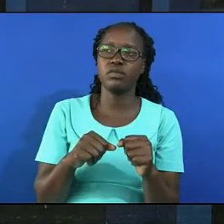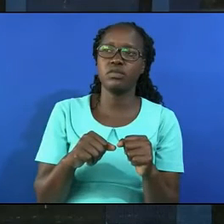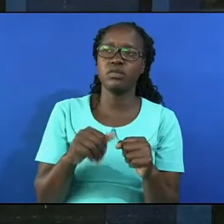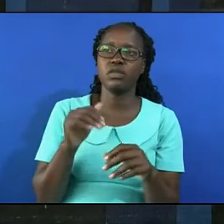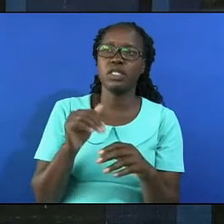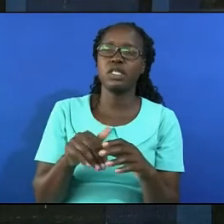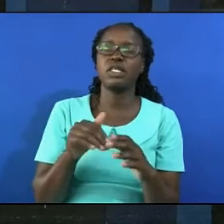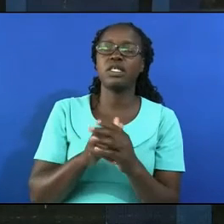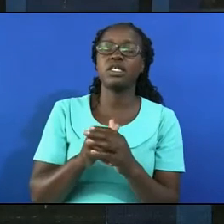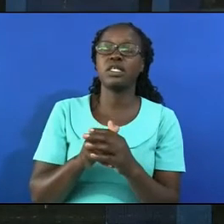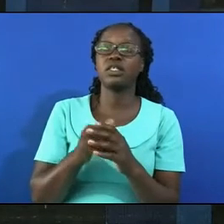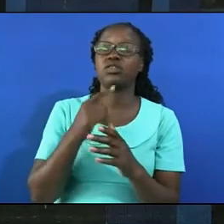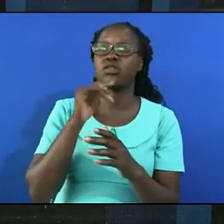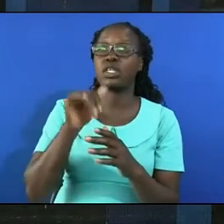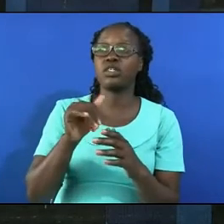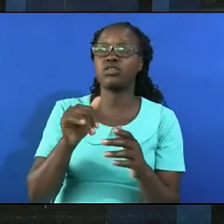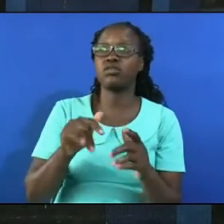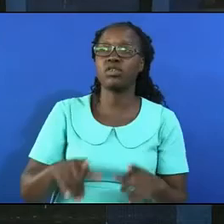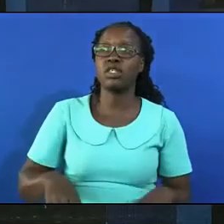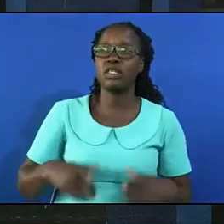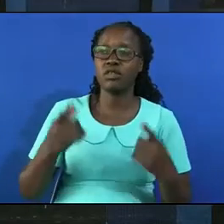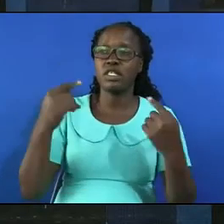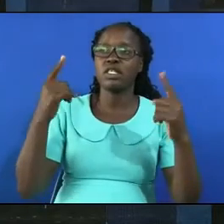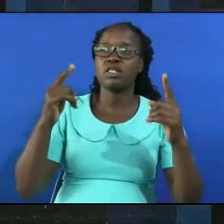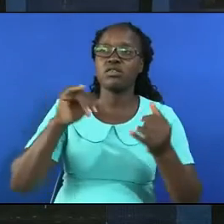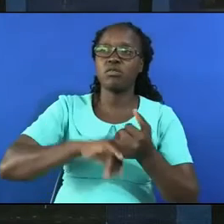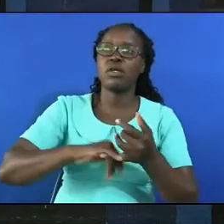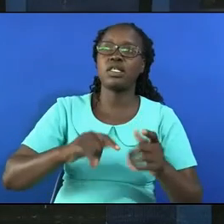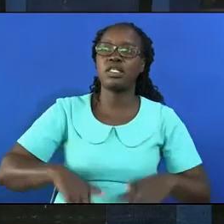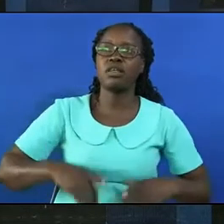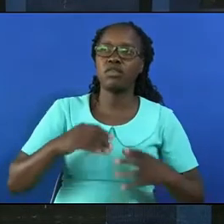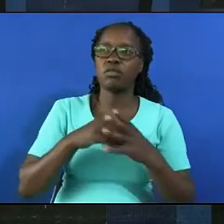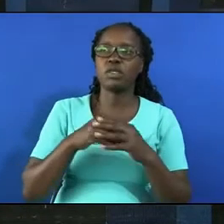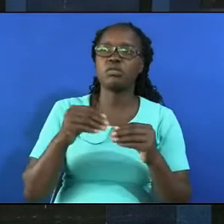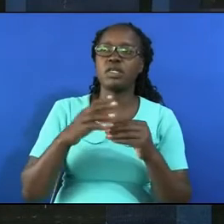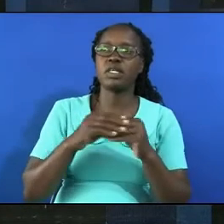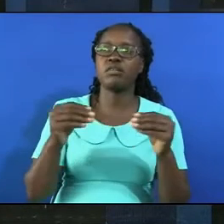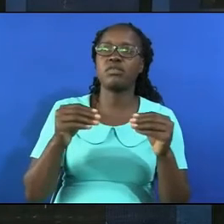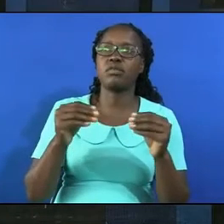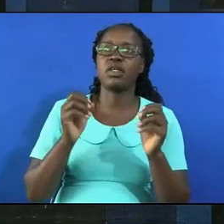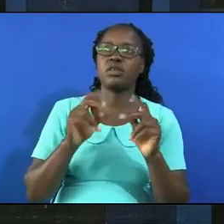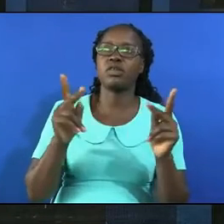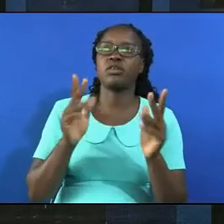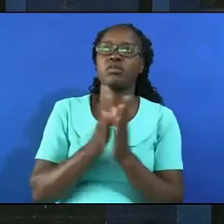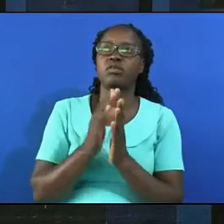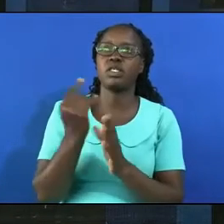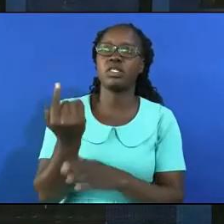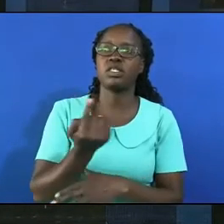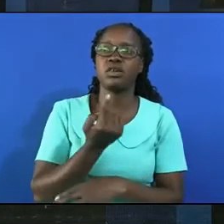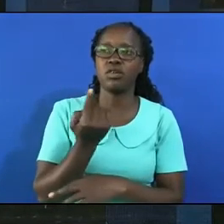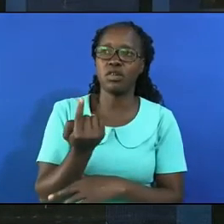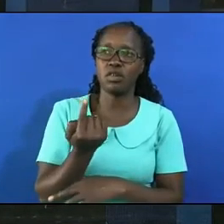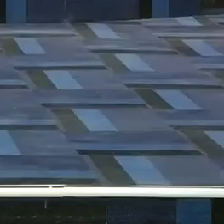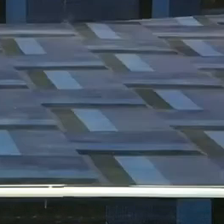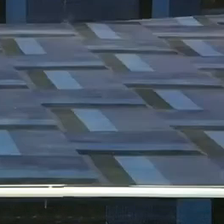In order to live successful marriage life, we must be comfortable and okay with being single.